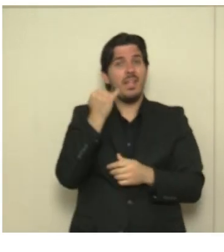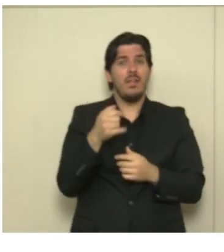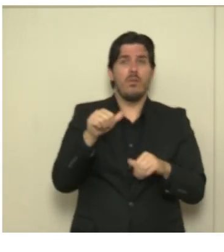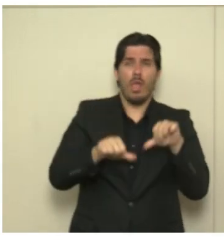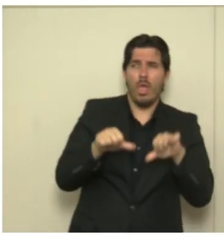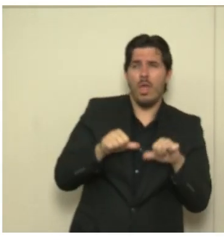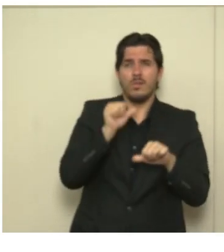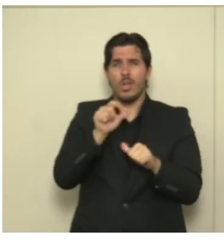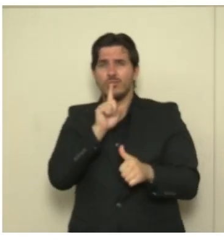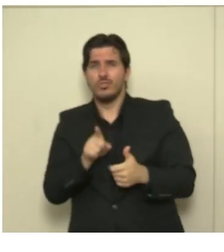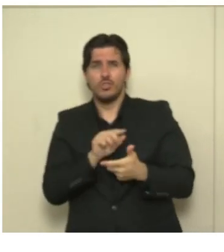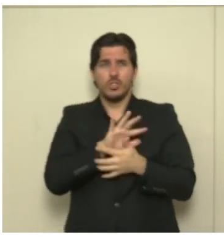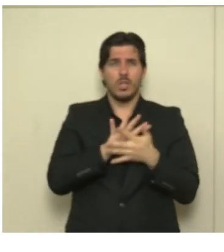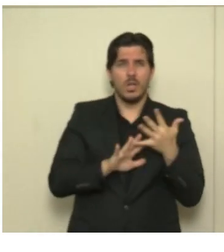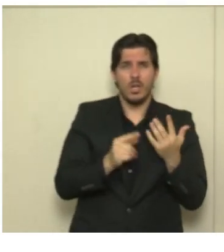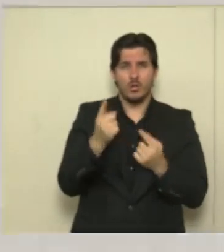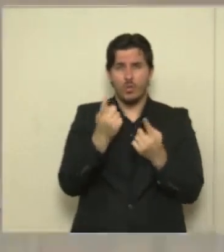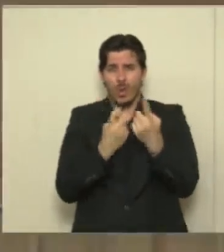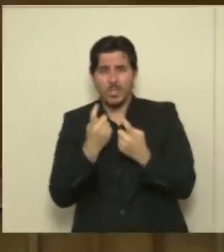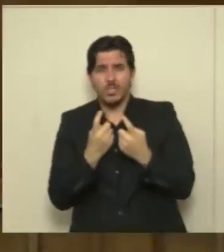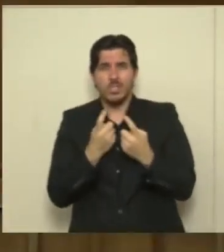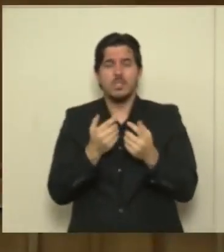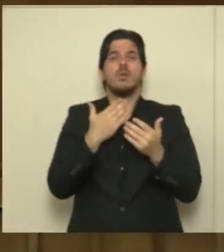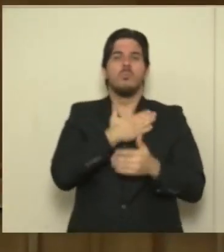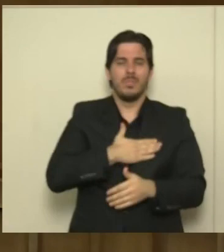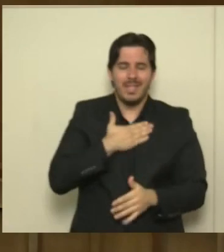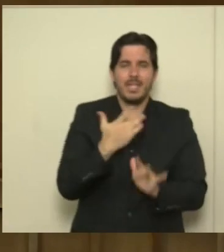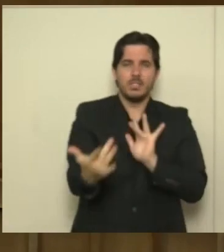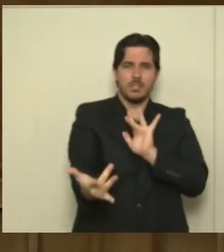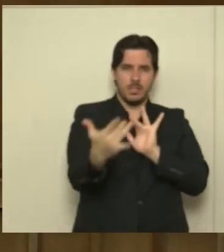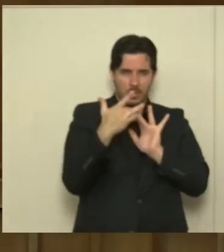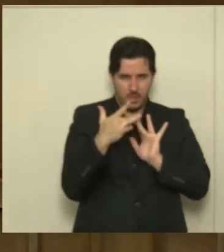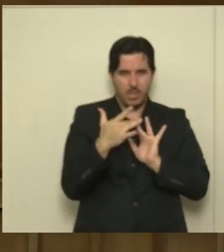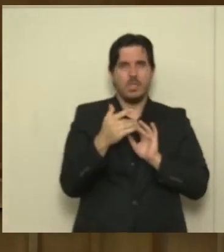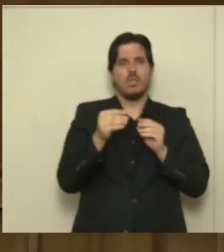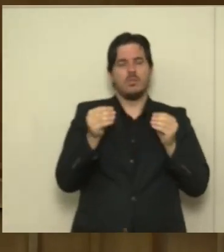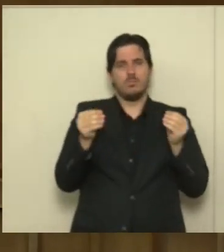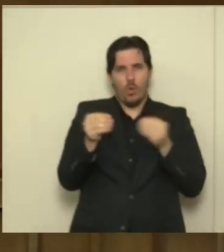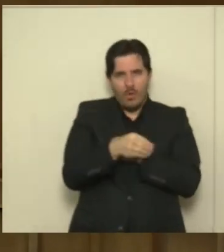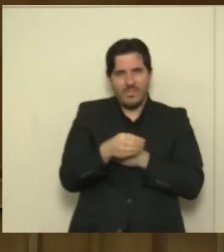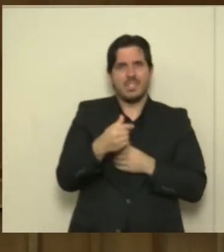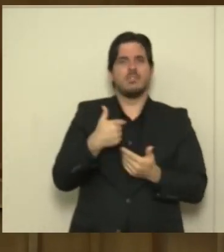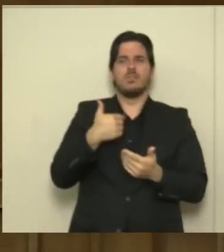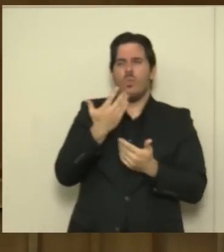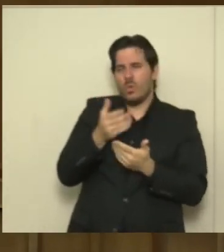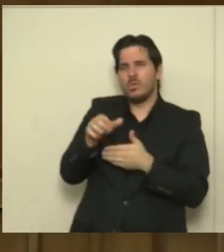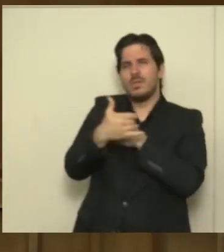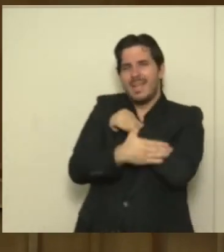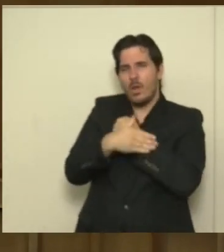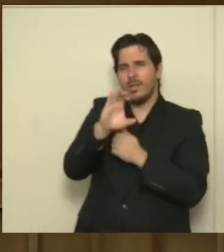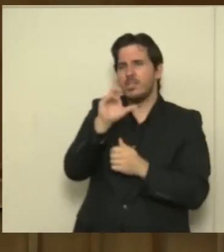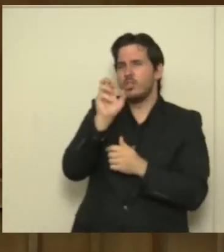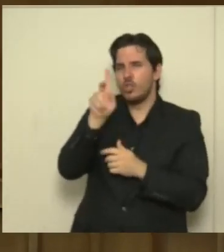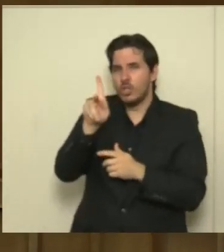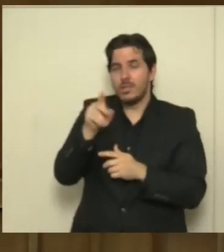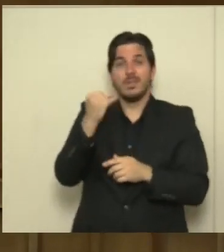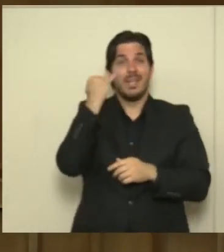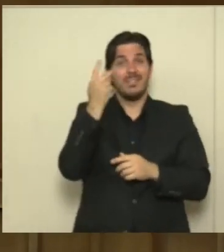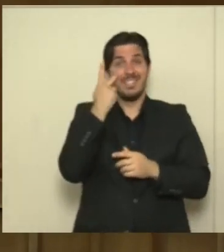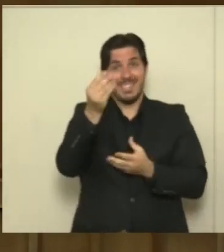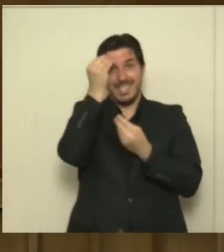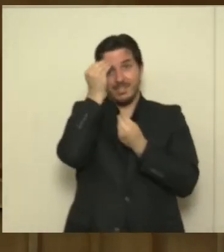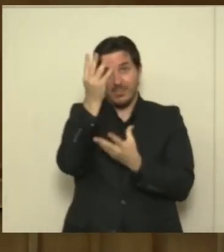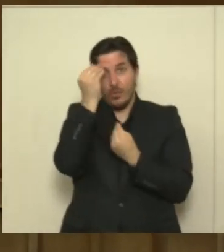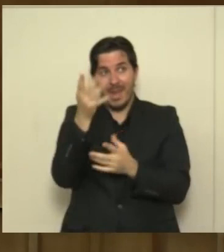like my office or your local county clerk. Please do not believe everything you see on social media. Always go straight to that